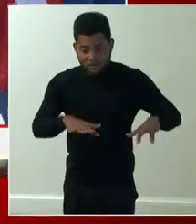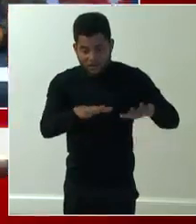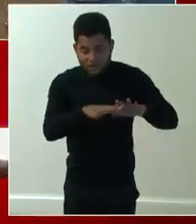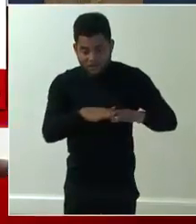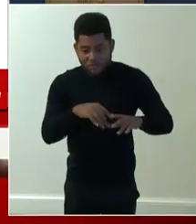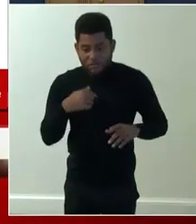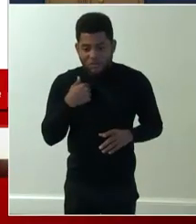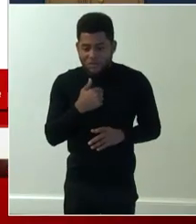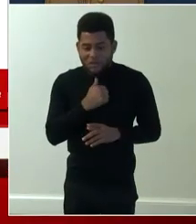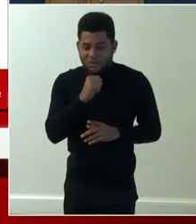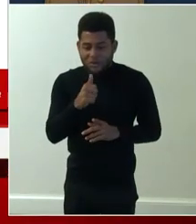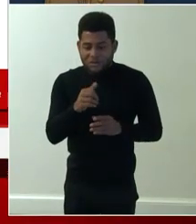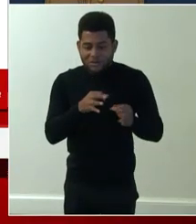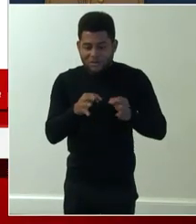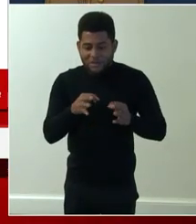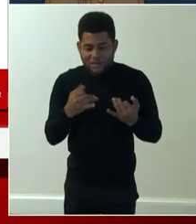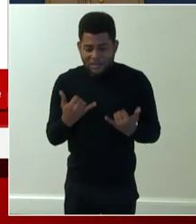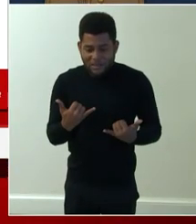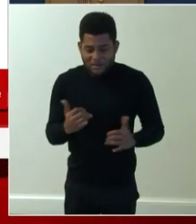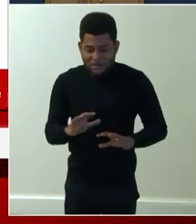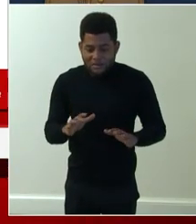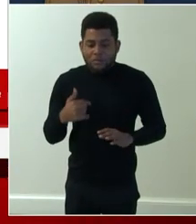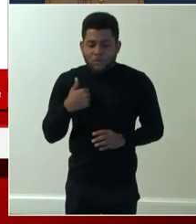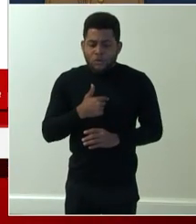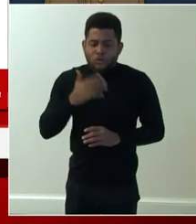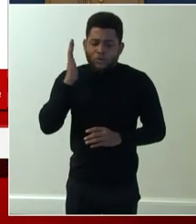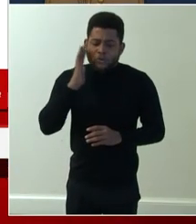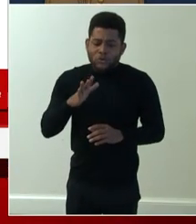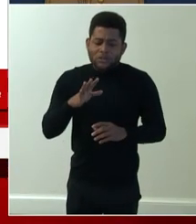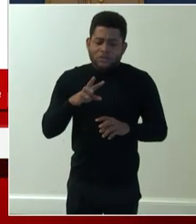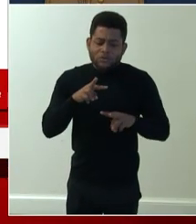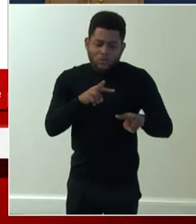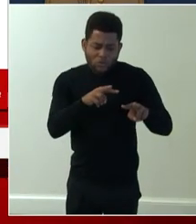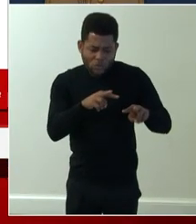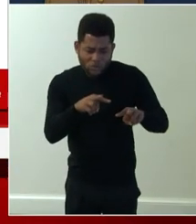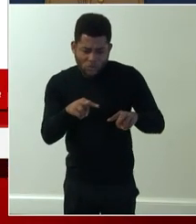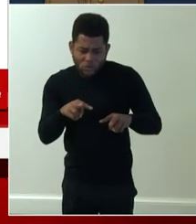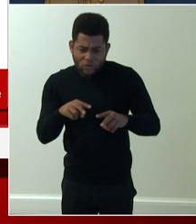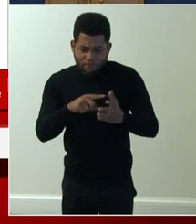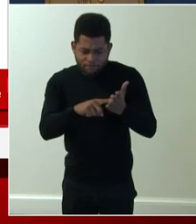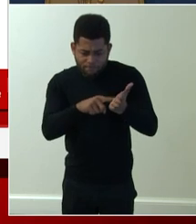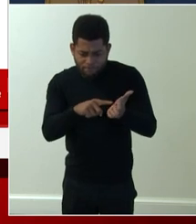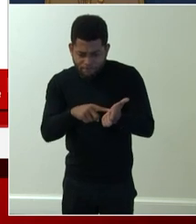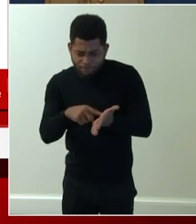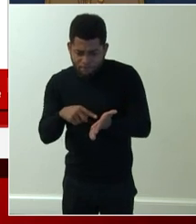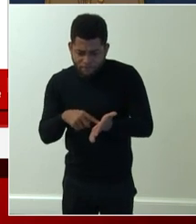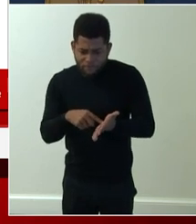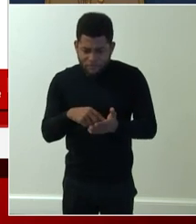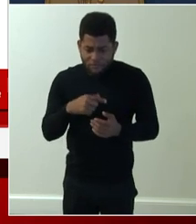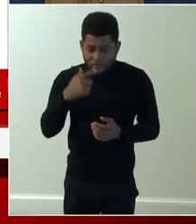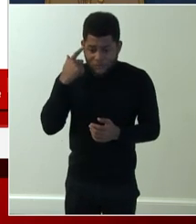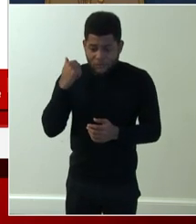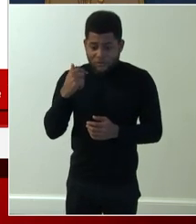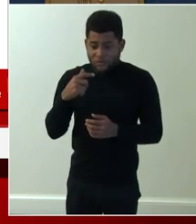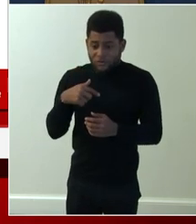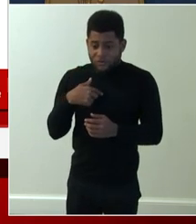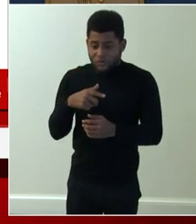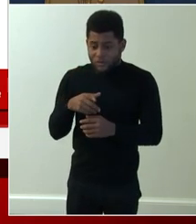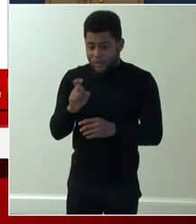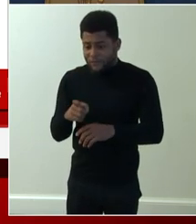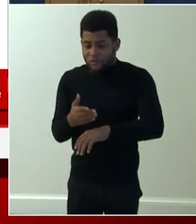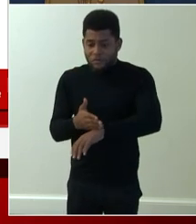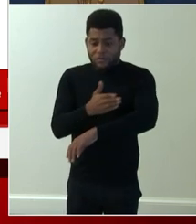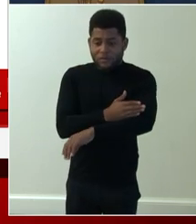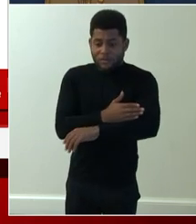much into that today, but we are working on if we need to enhance our strategies for congregate